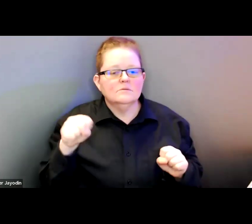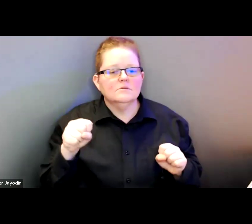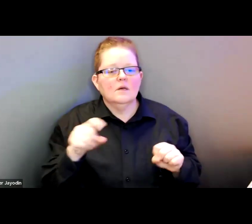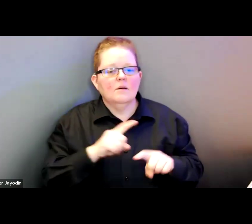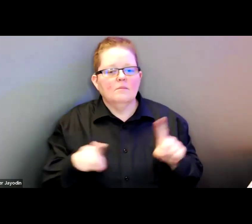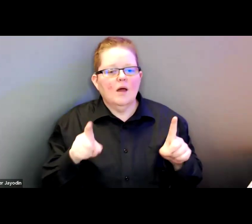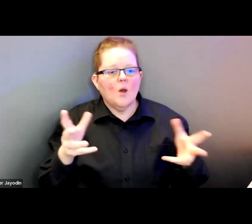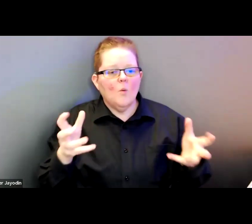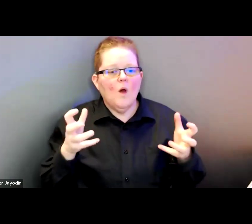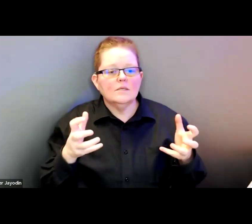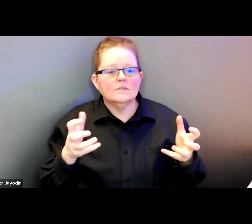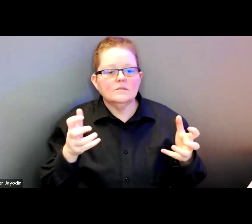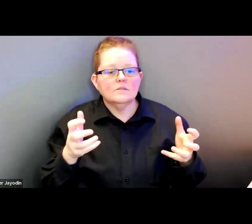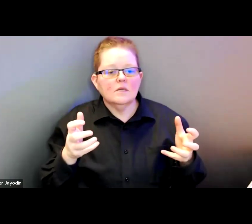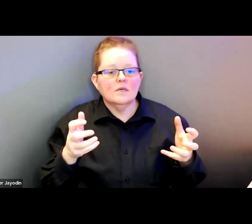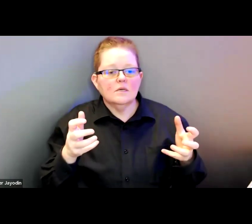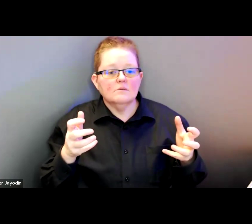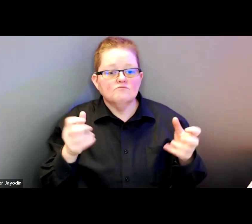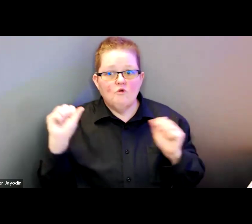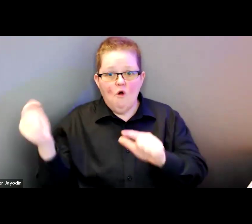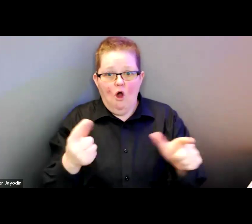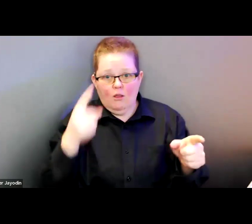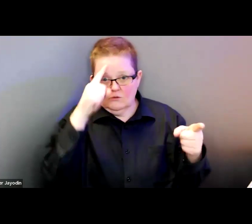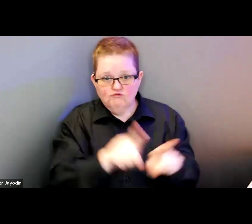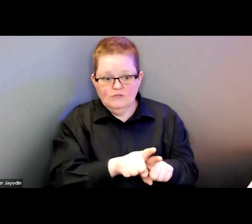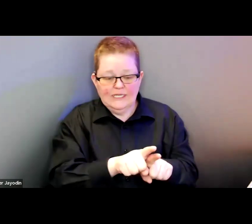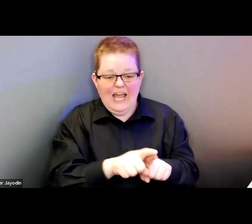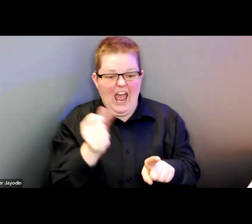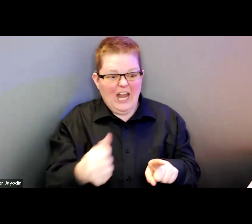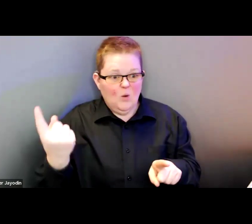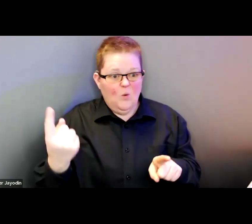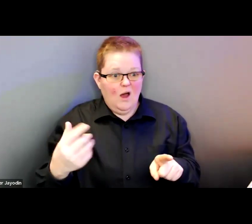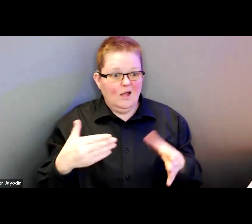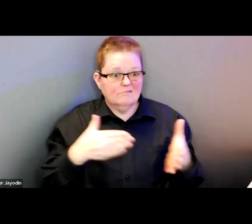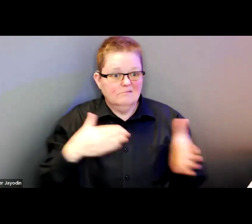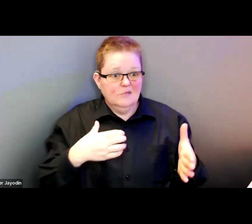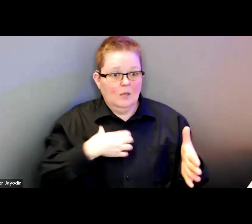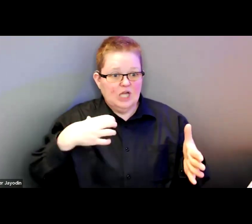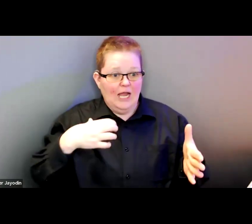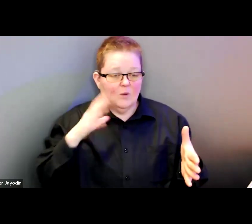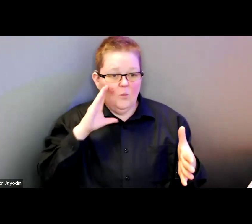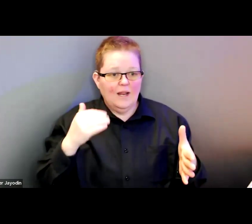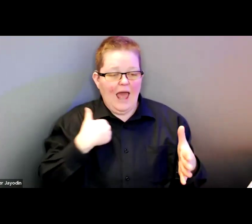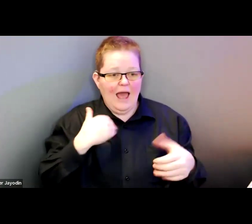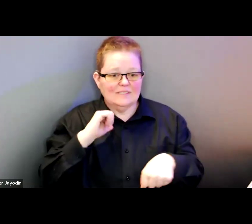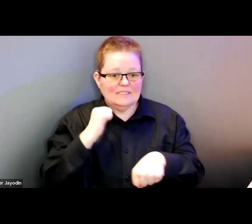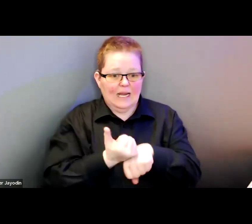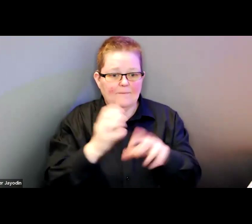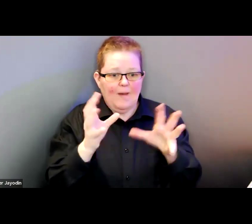consent. So does anybody object to that we'll have a meeting